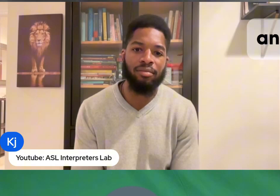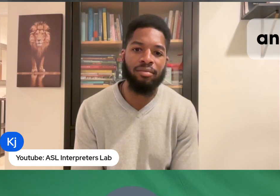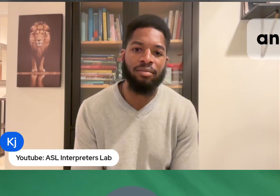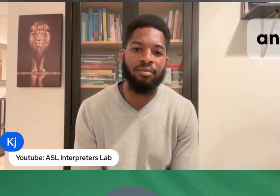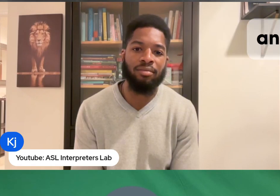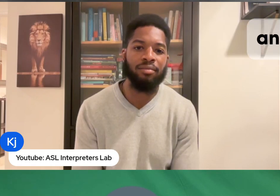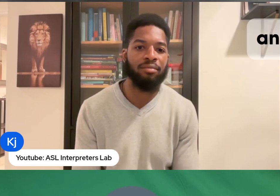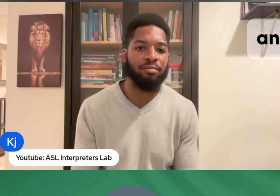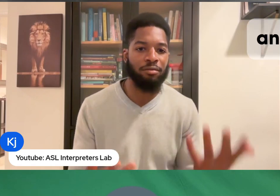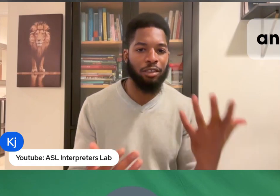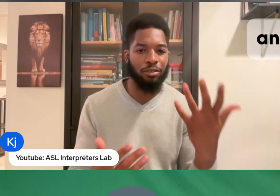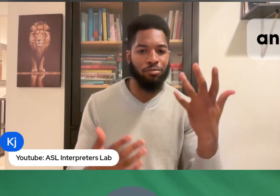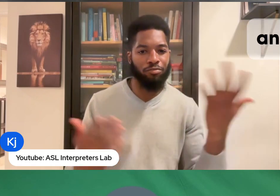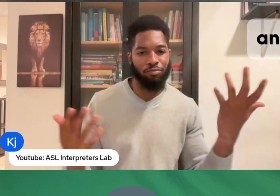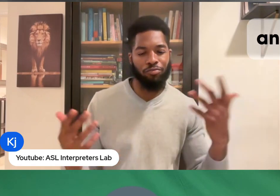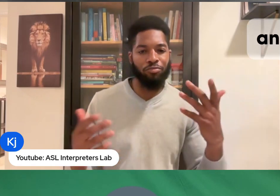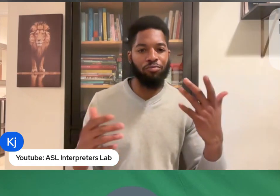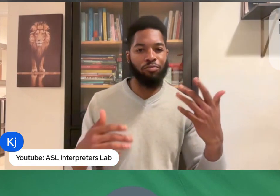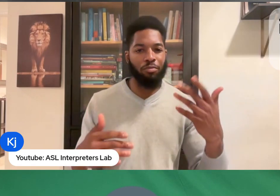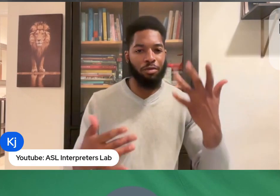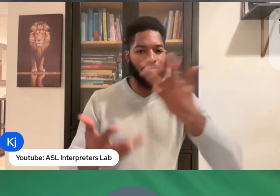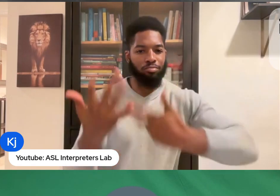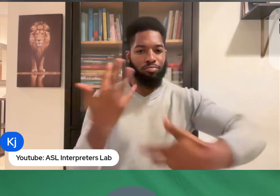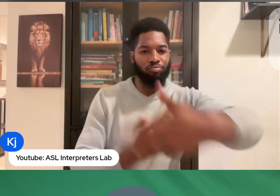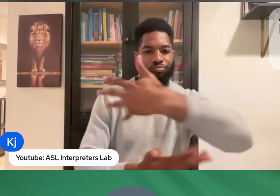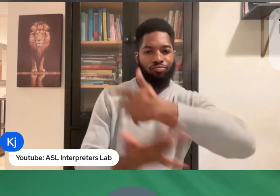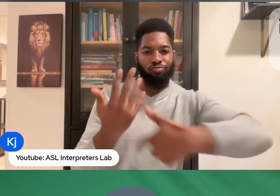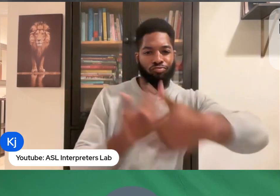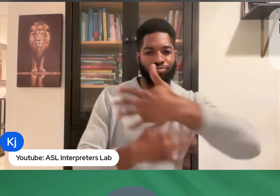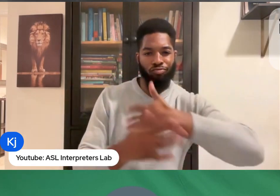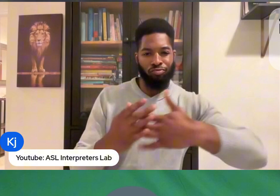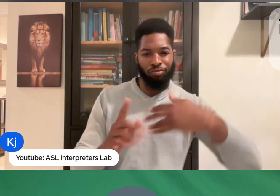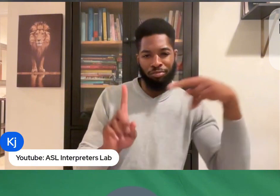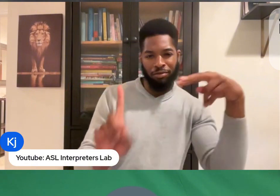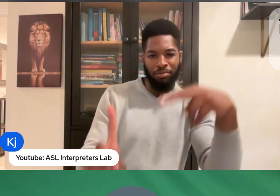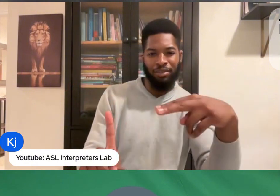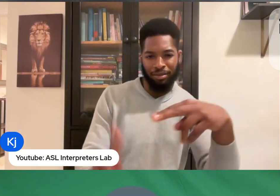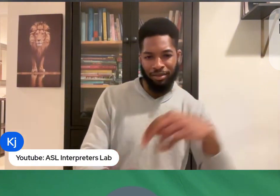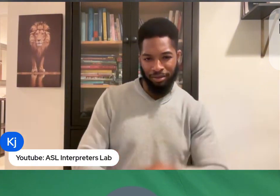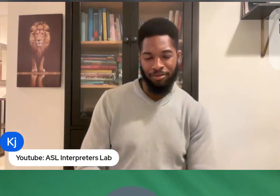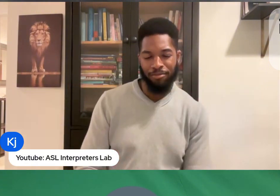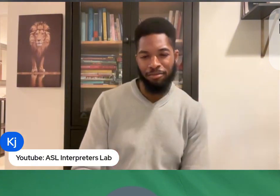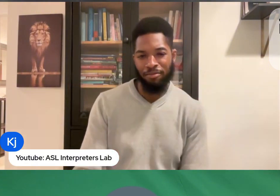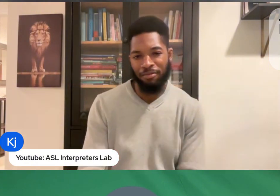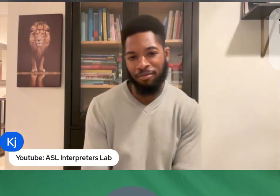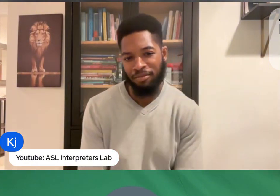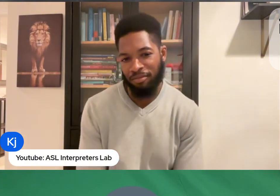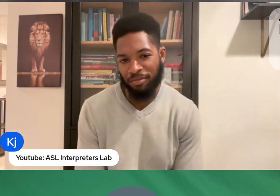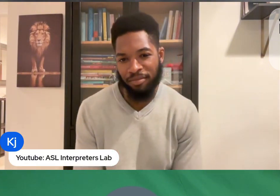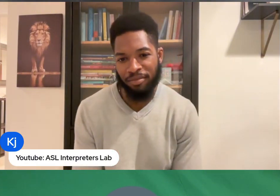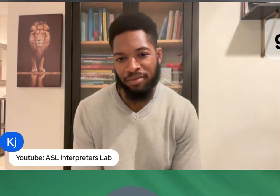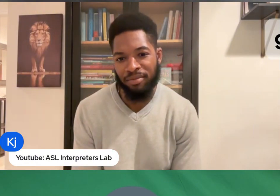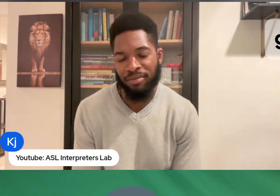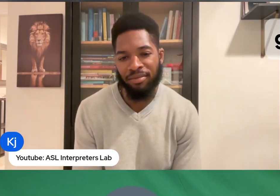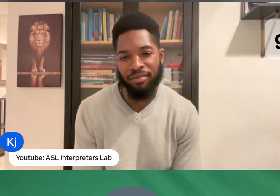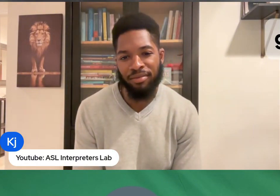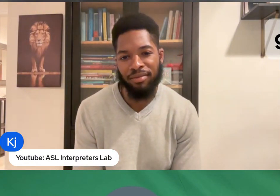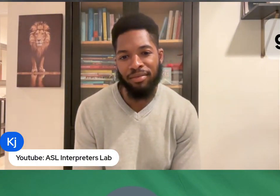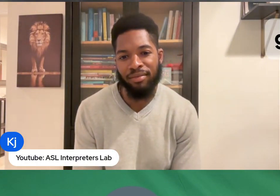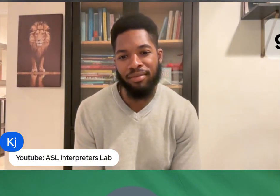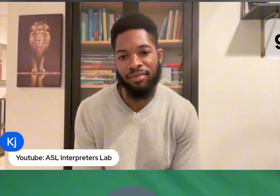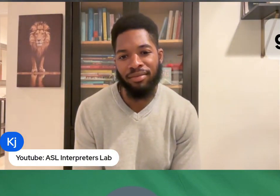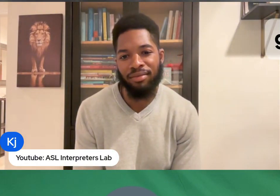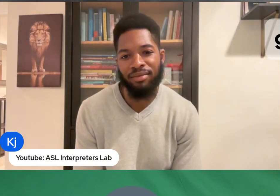And attending the workshop, it dawned on me immediately that um,